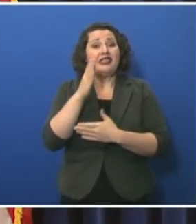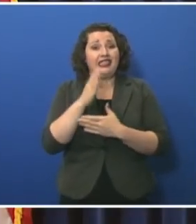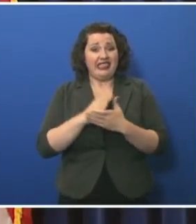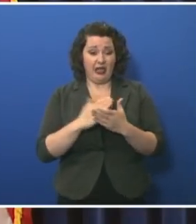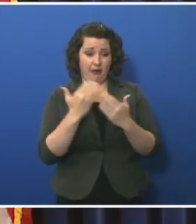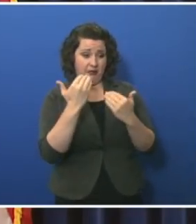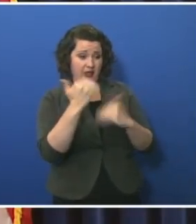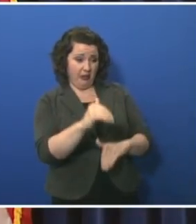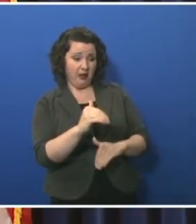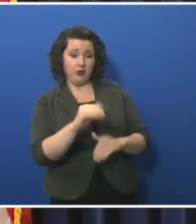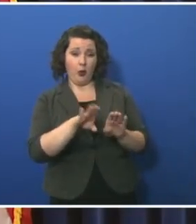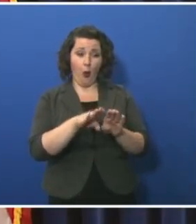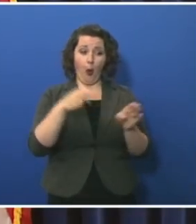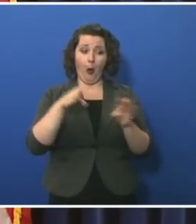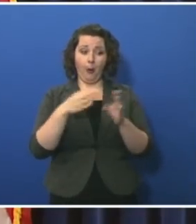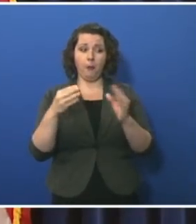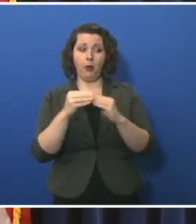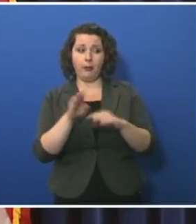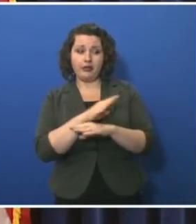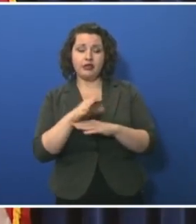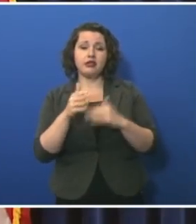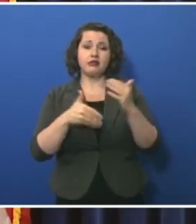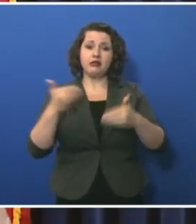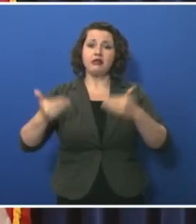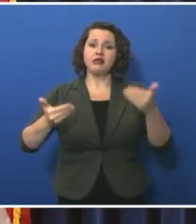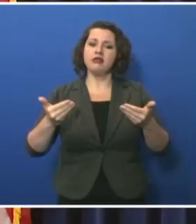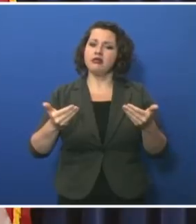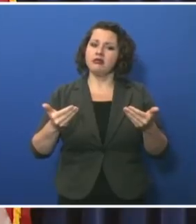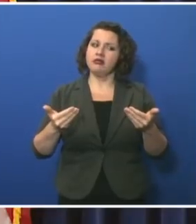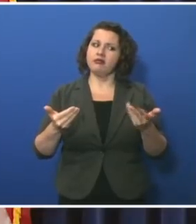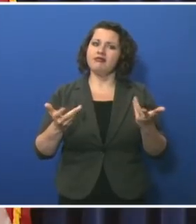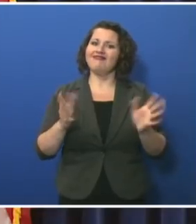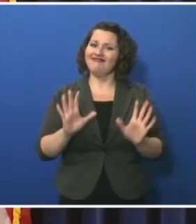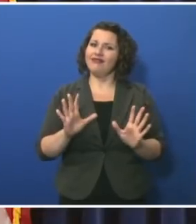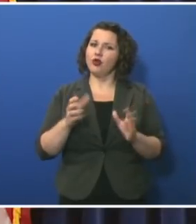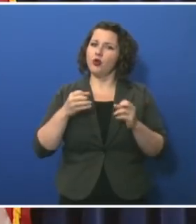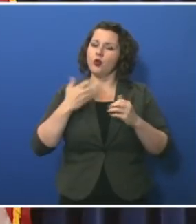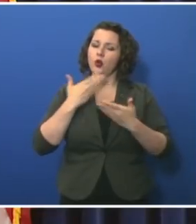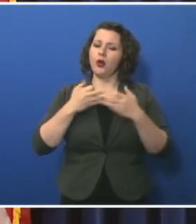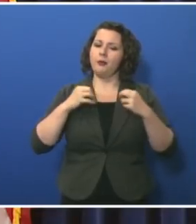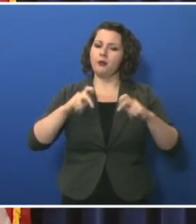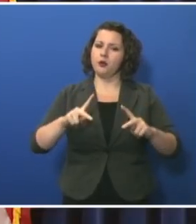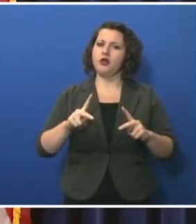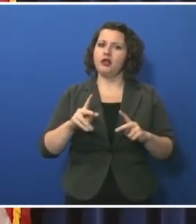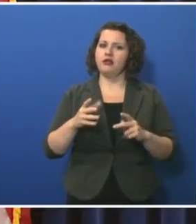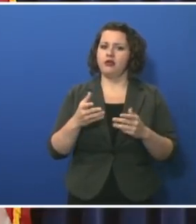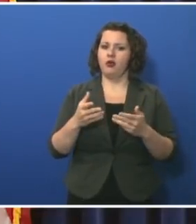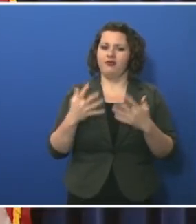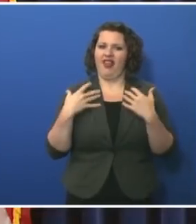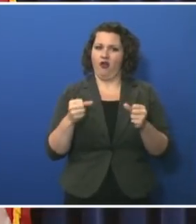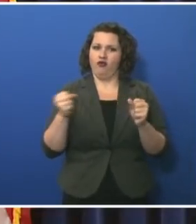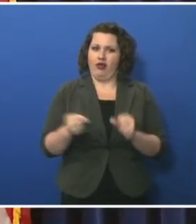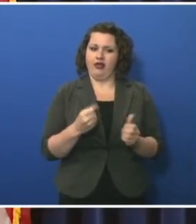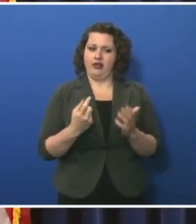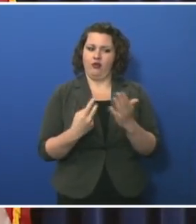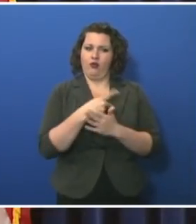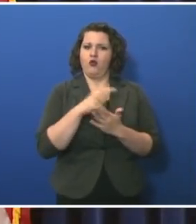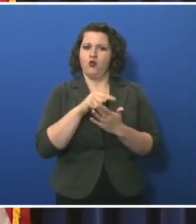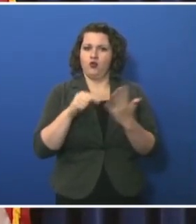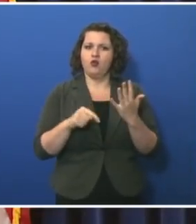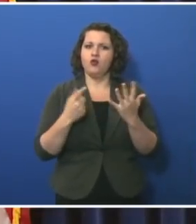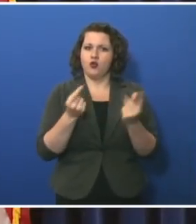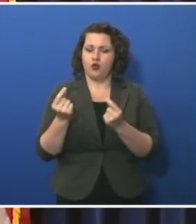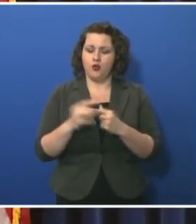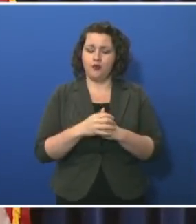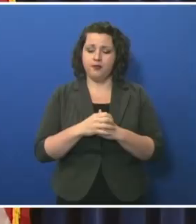mitigation strategies that we've used as part of this response, it's a good opportunity to review what some of those public health strategies are.